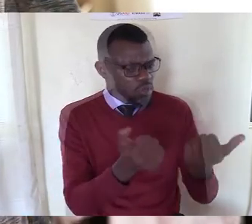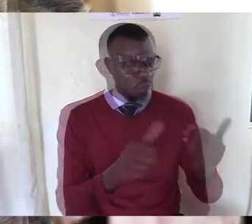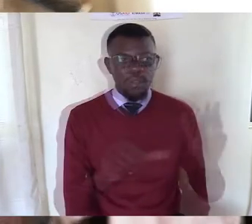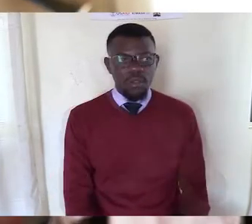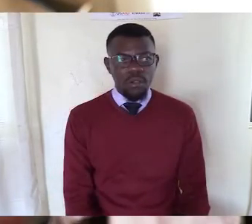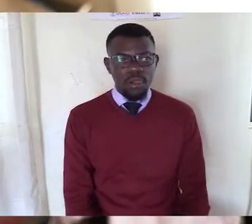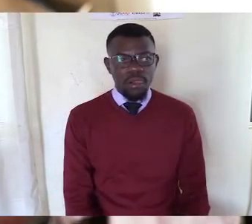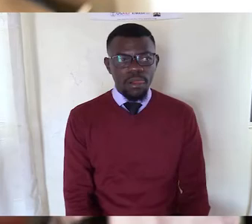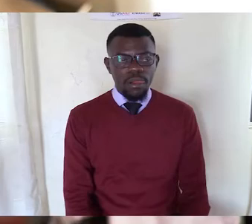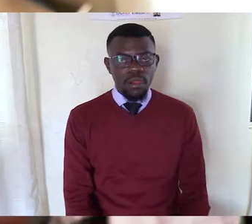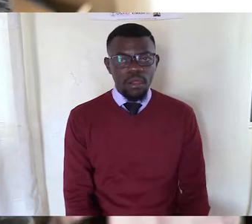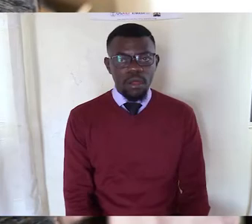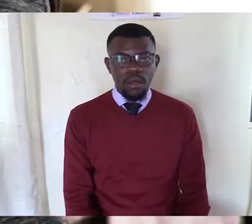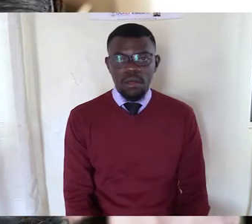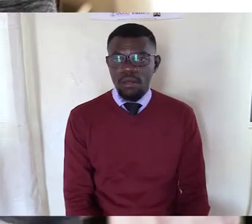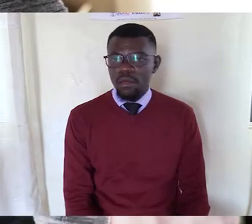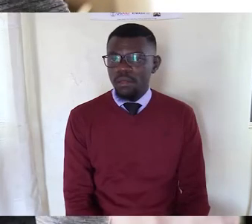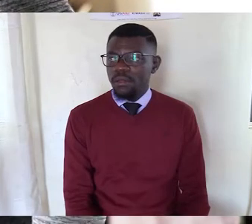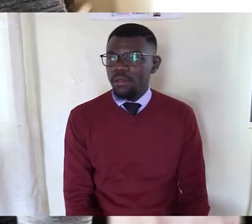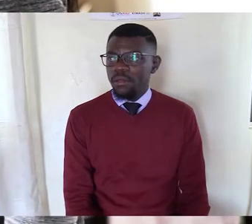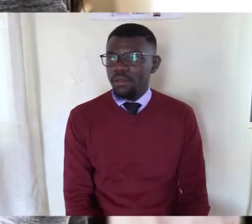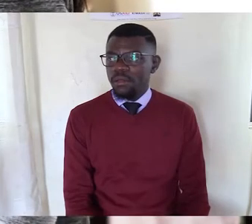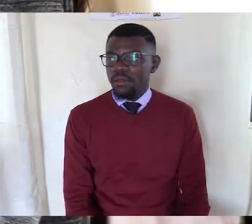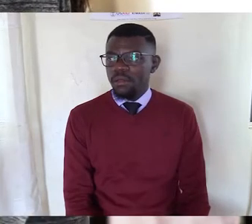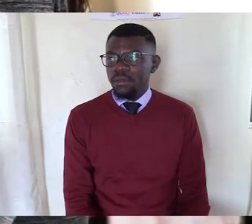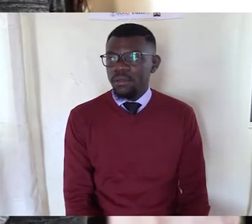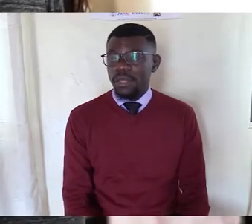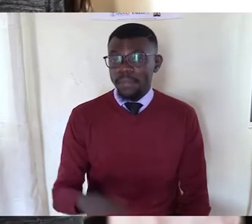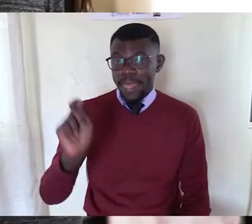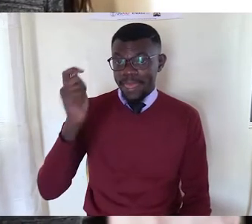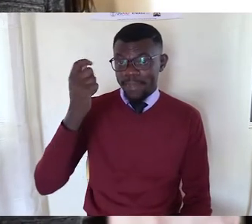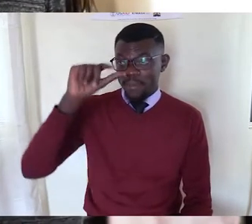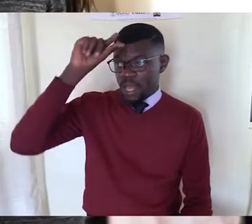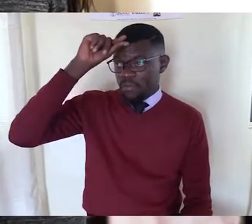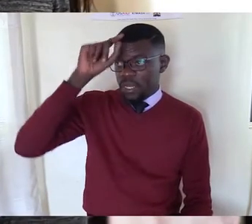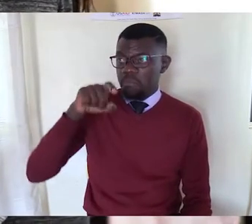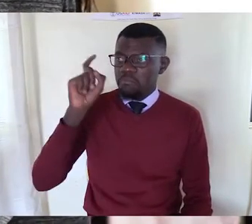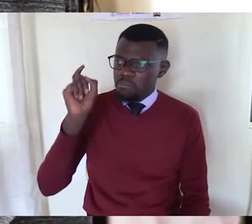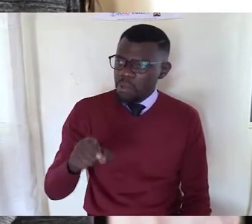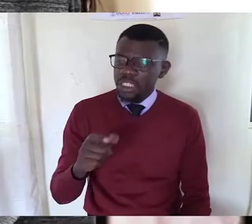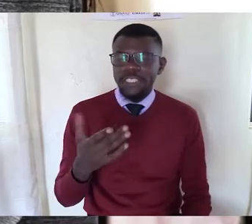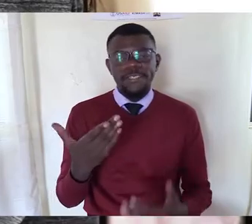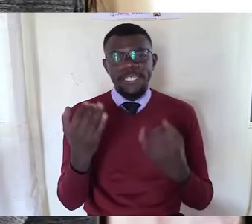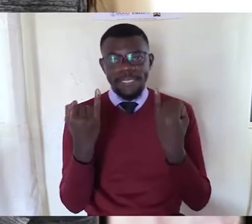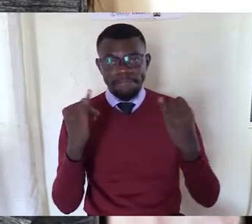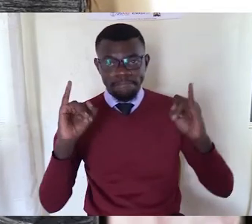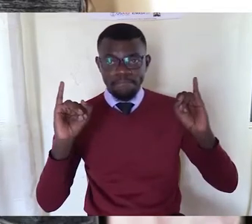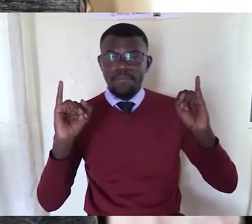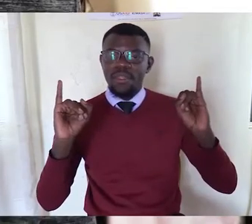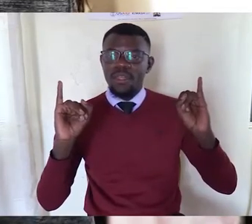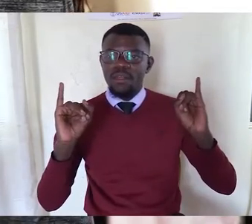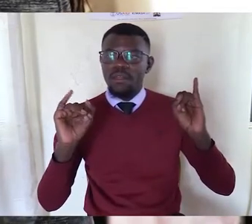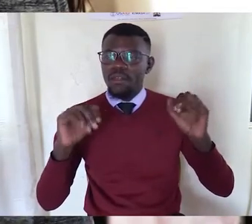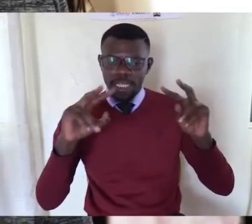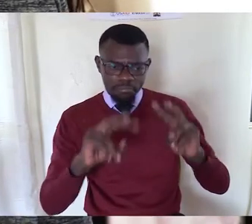problems. We are also recommending for the Kenyan government should conduct an independent inquiry into